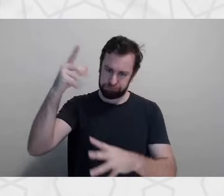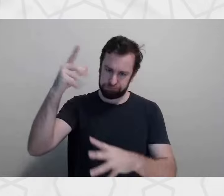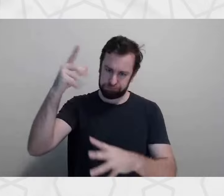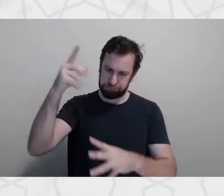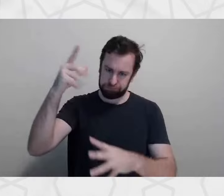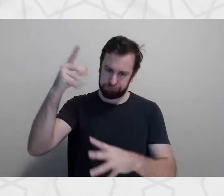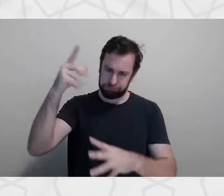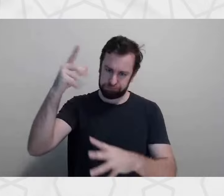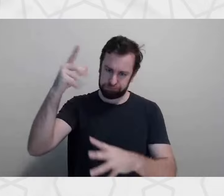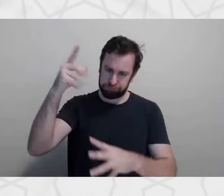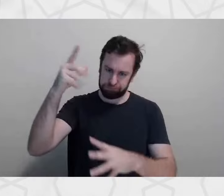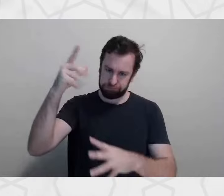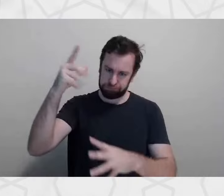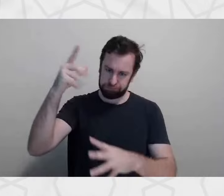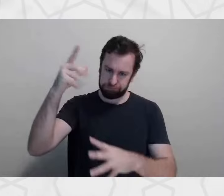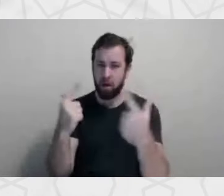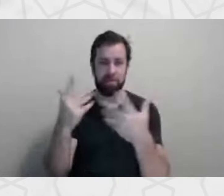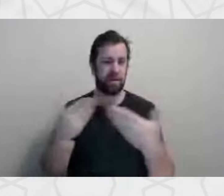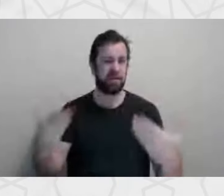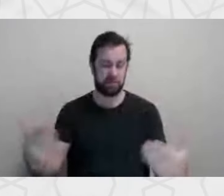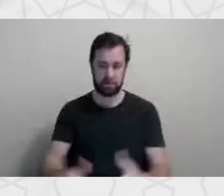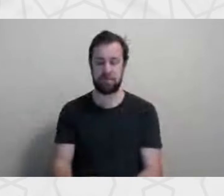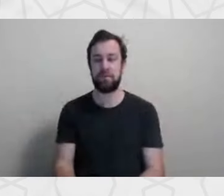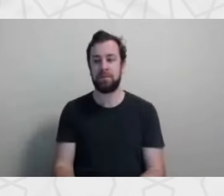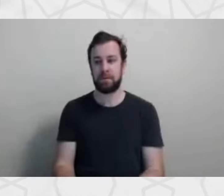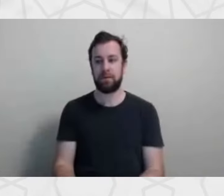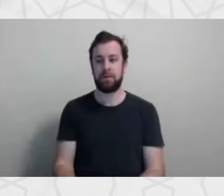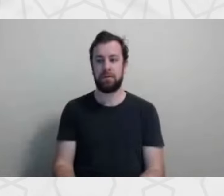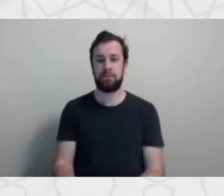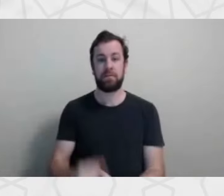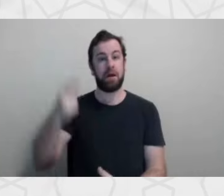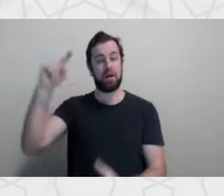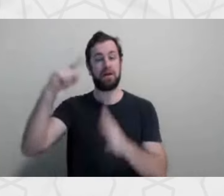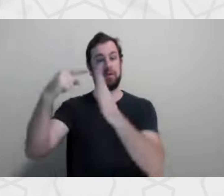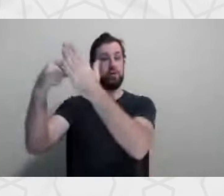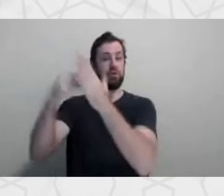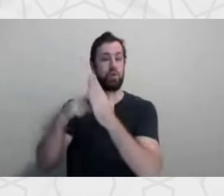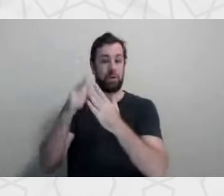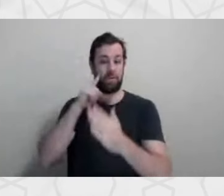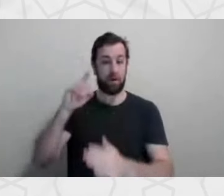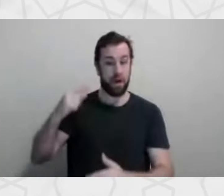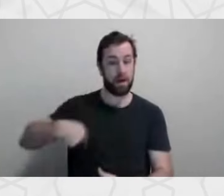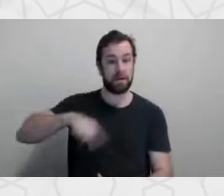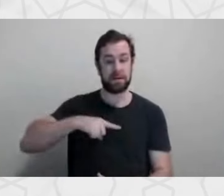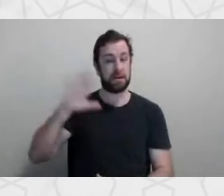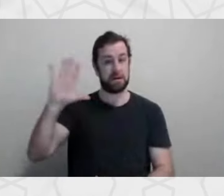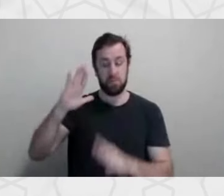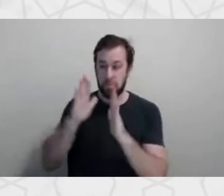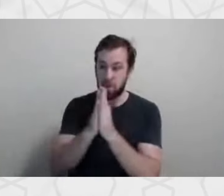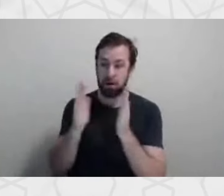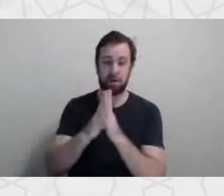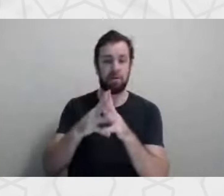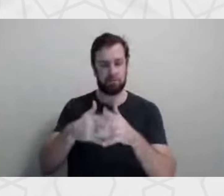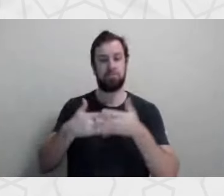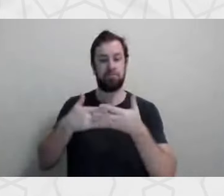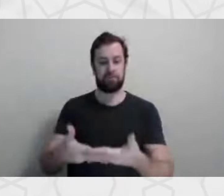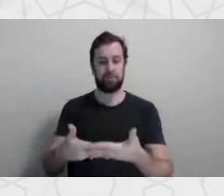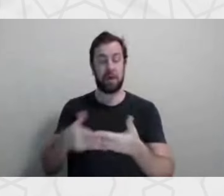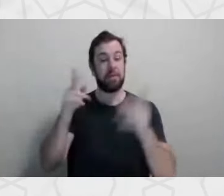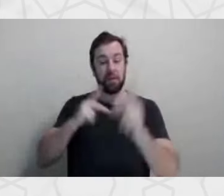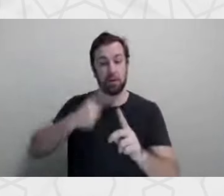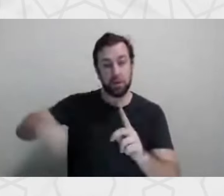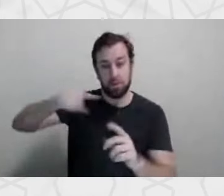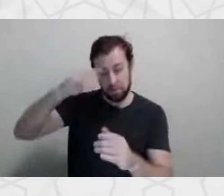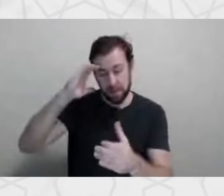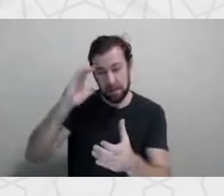things. And Allah subhanahu wa ta'ala has revealed to us in his mighty book, O you who believe, have the consciousness